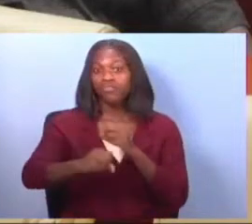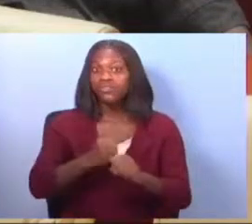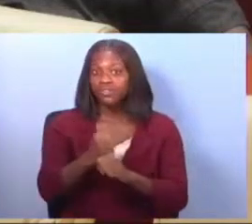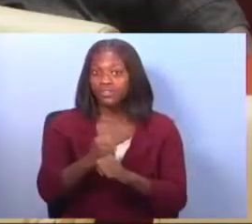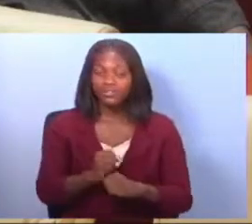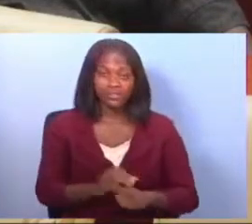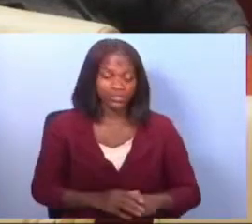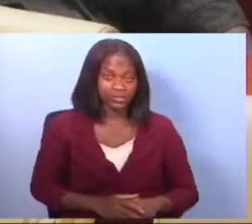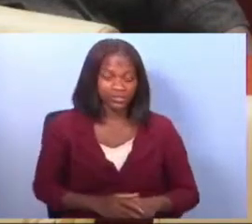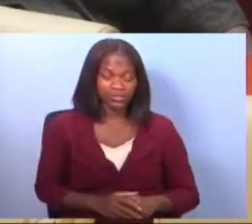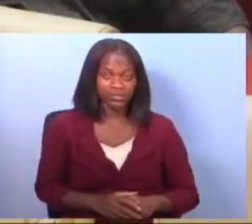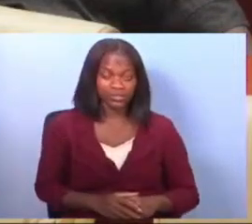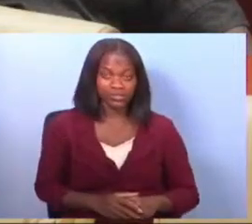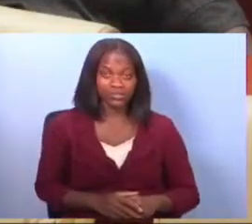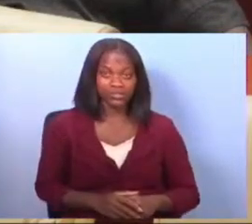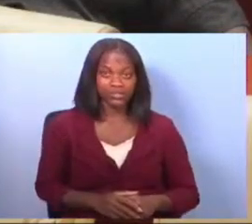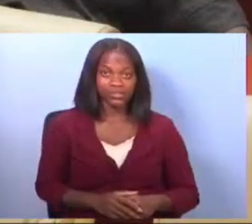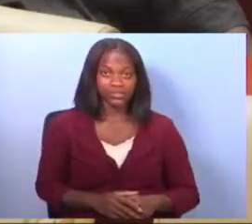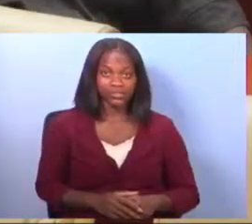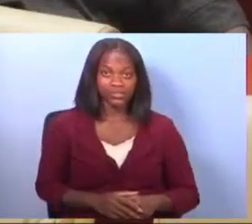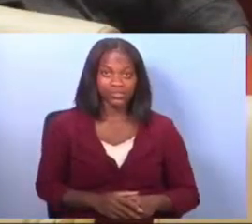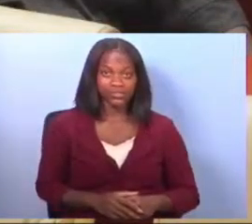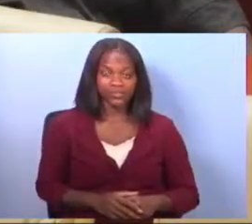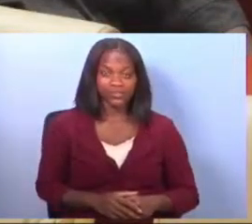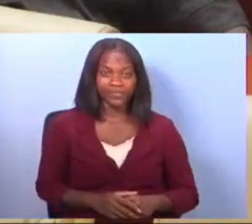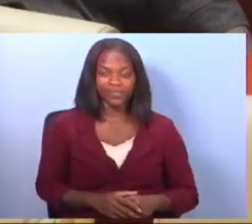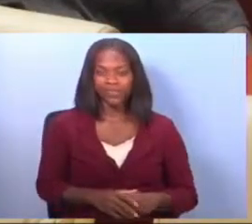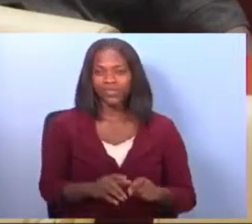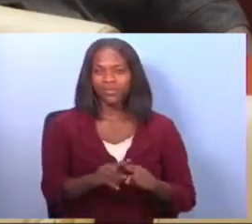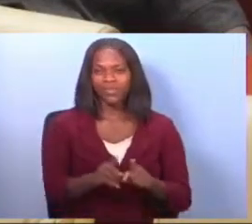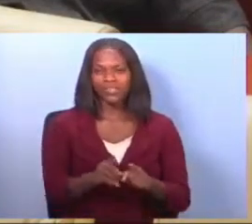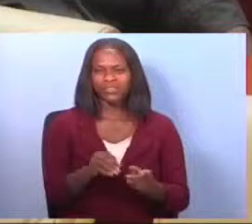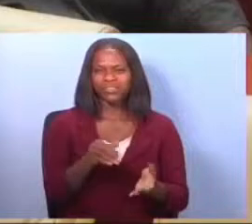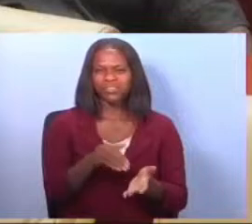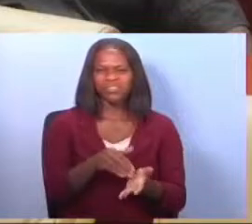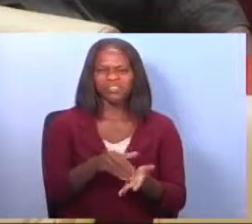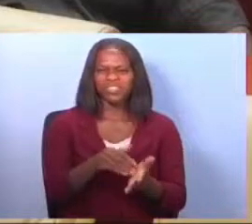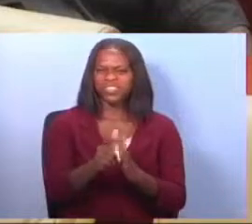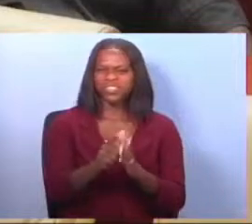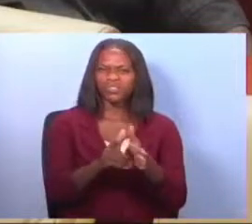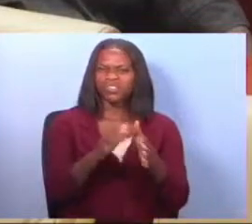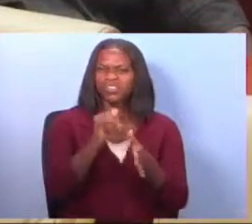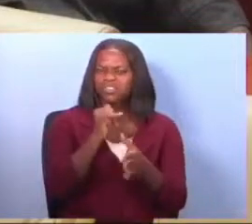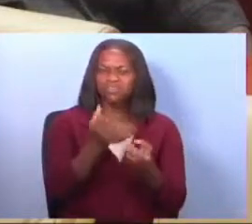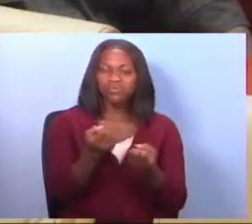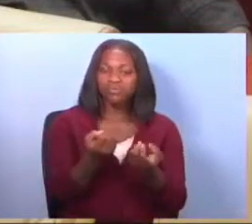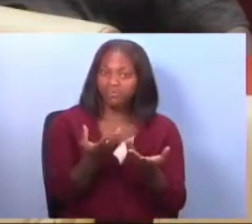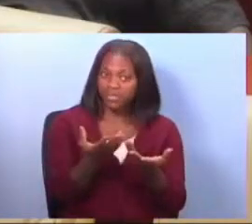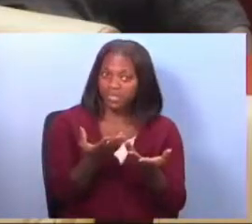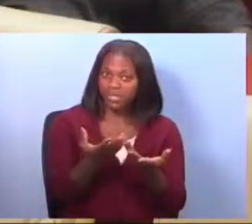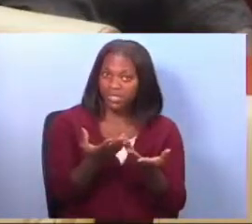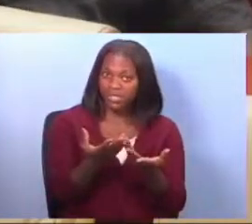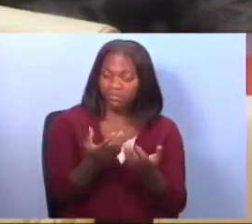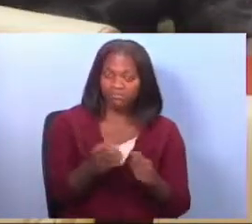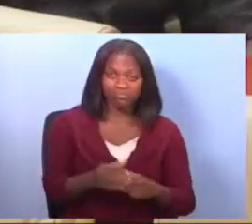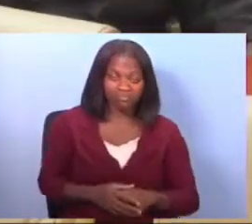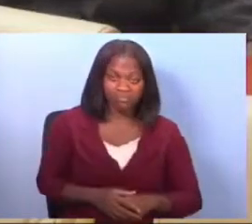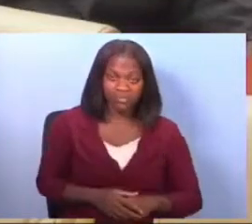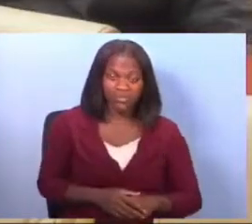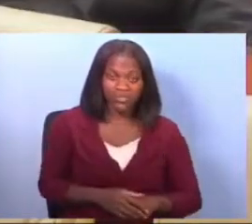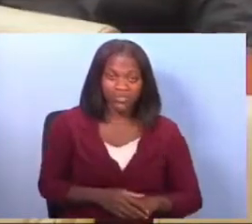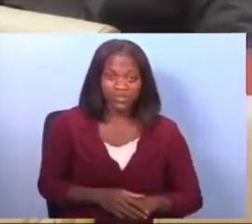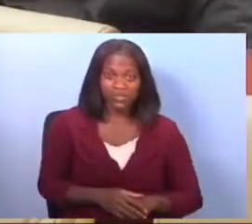on the Judiciary Committee for one term of Parliament. But very often the lawyers are not many. Very often the lawyers are not